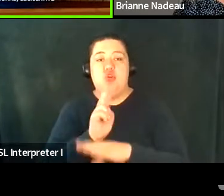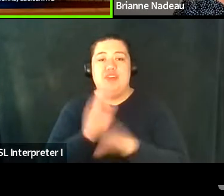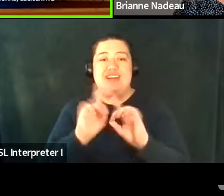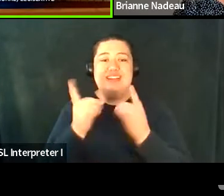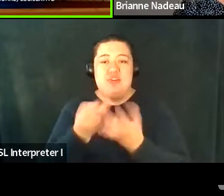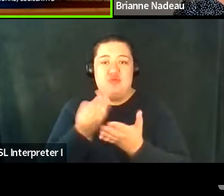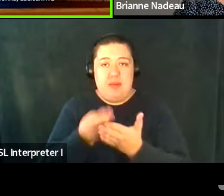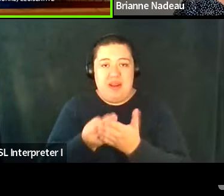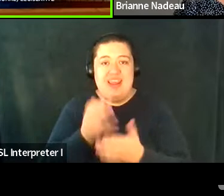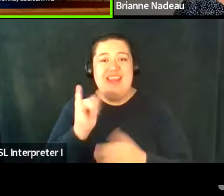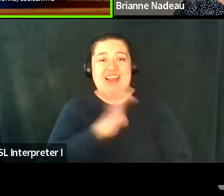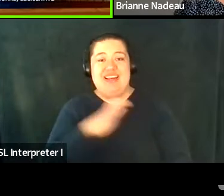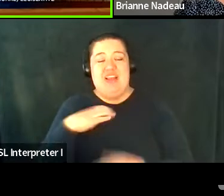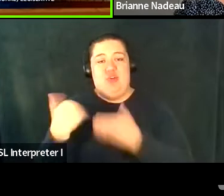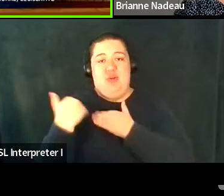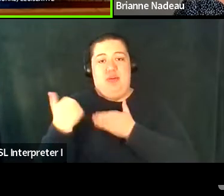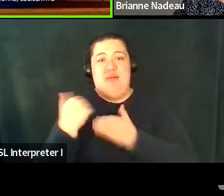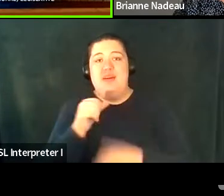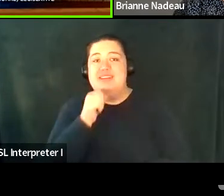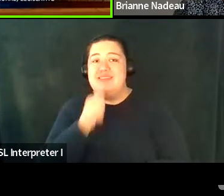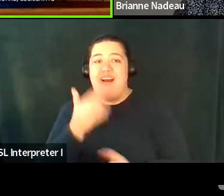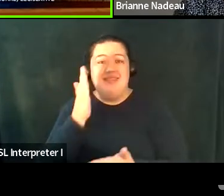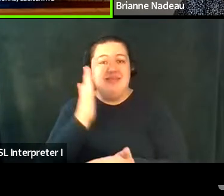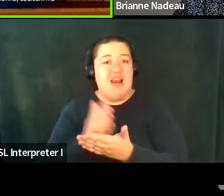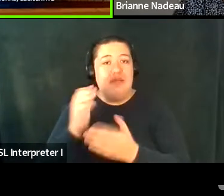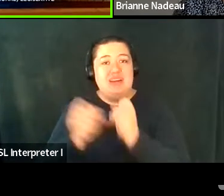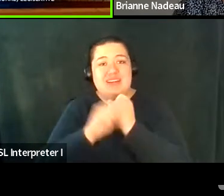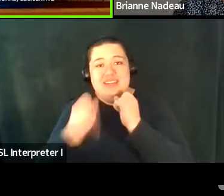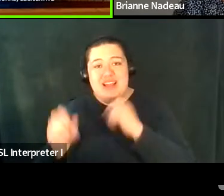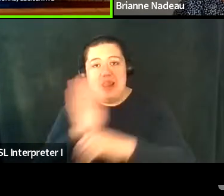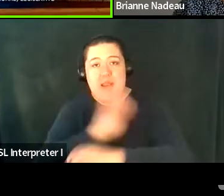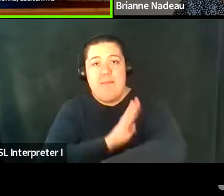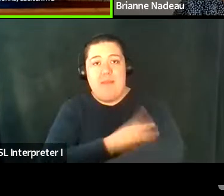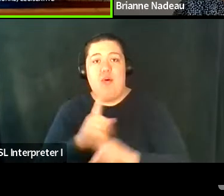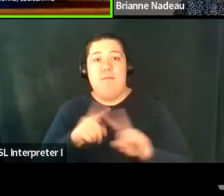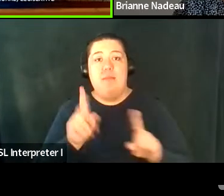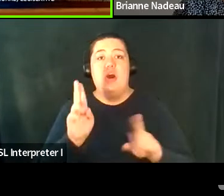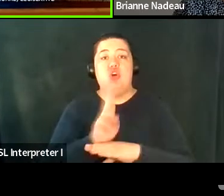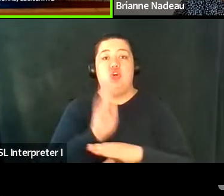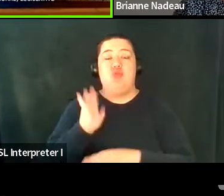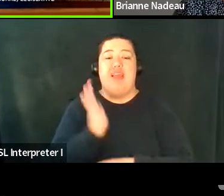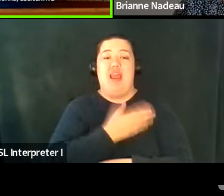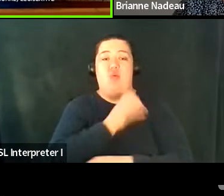responsibility. We did not stop extending the power, but we did exercise our authority to